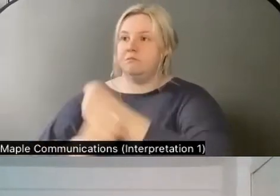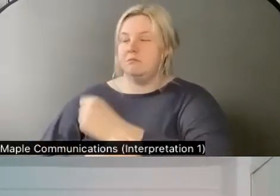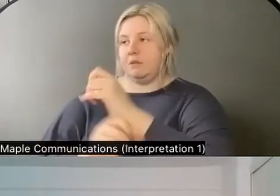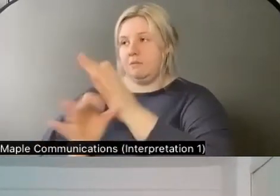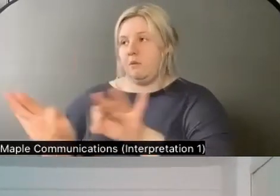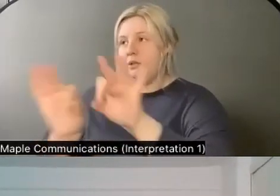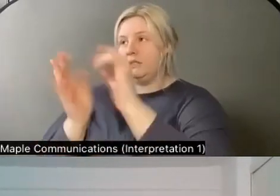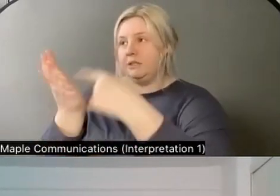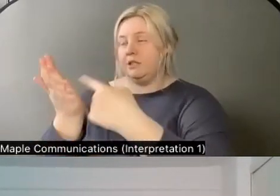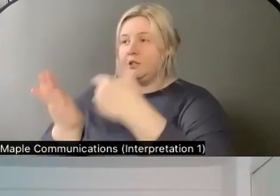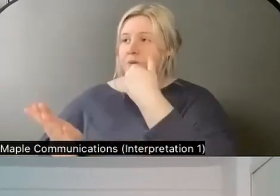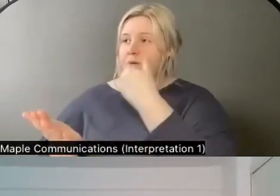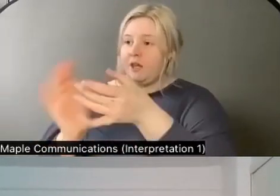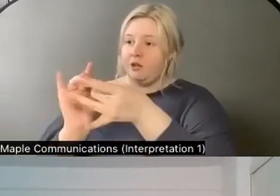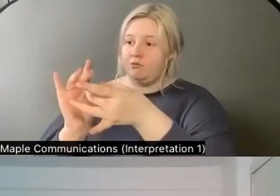Thank you for that.